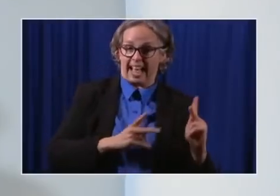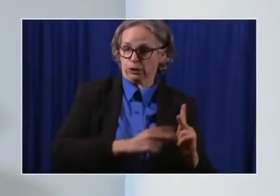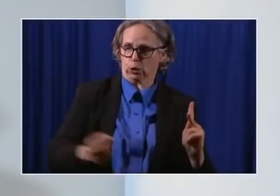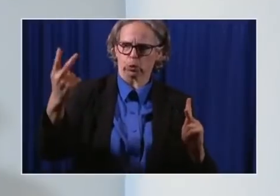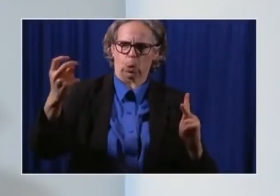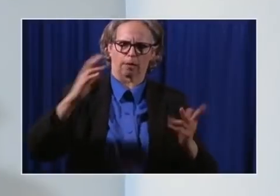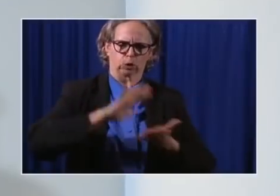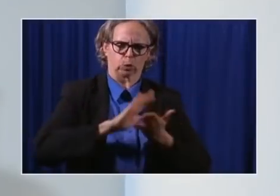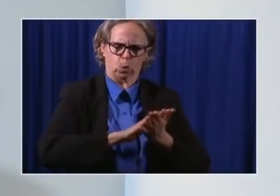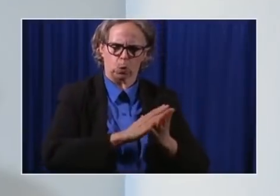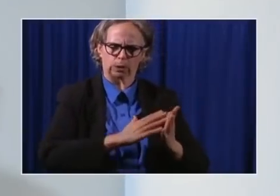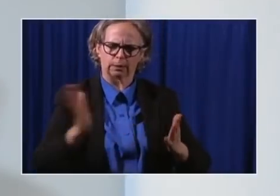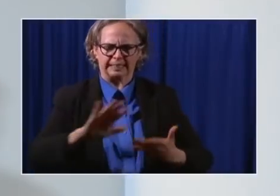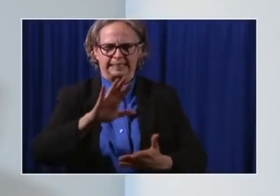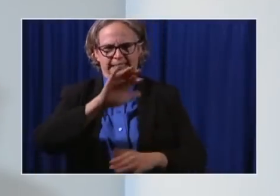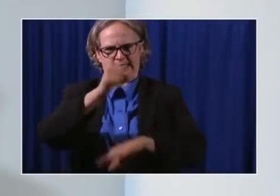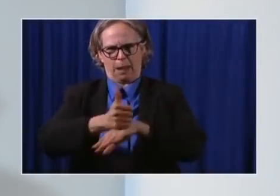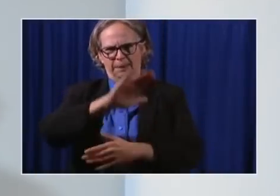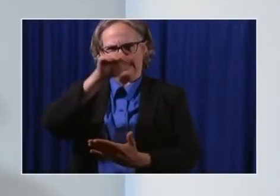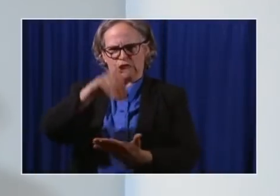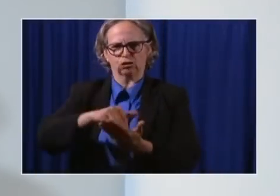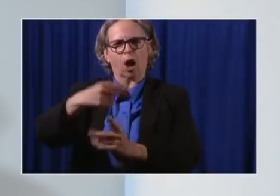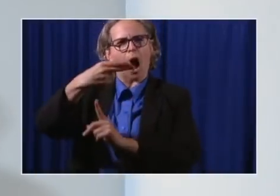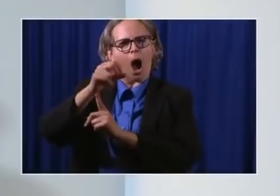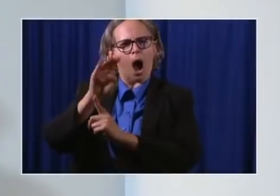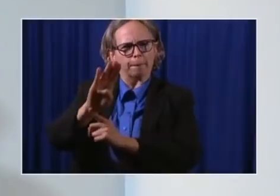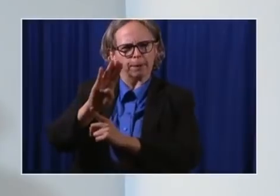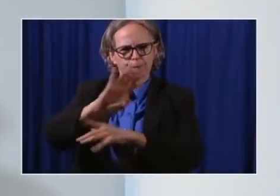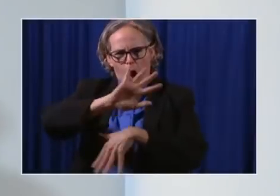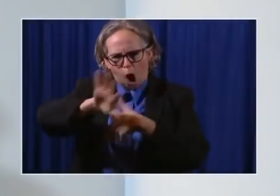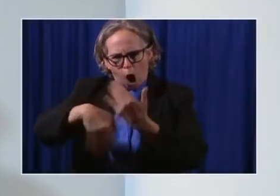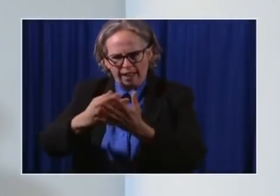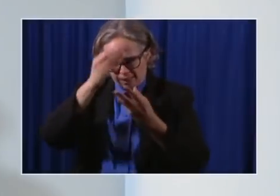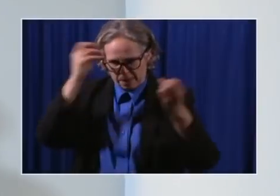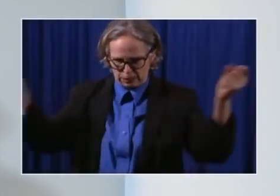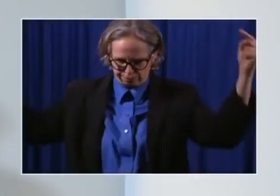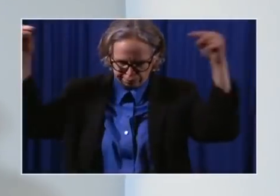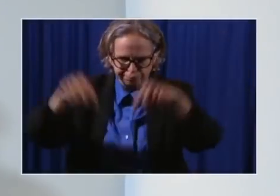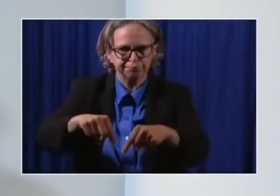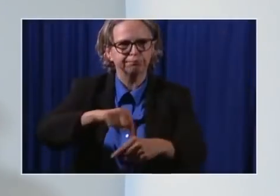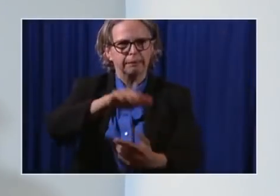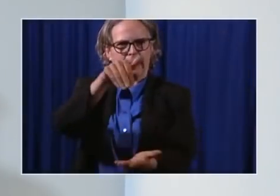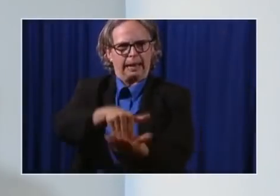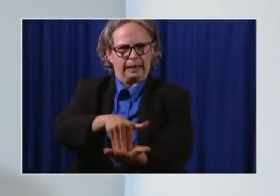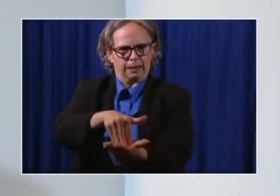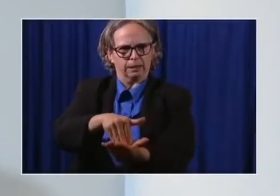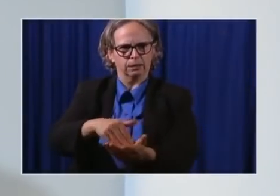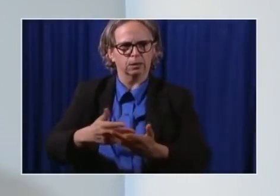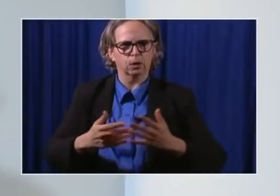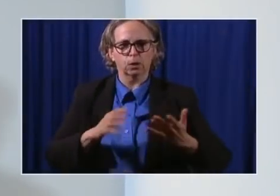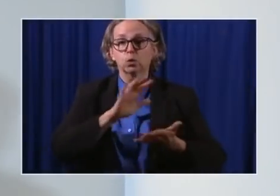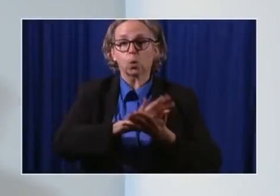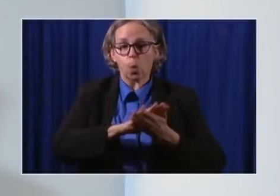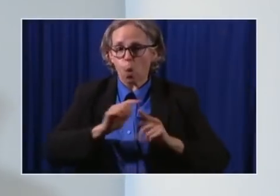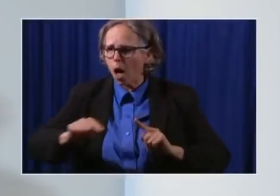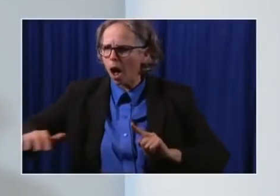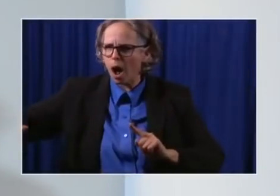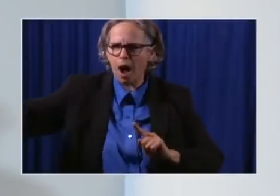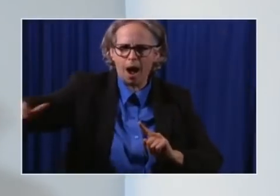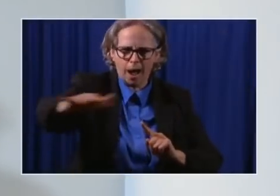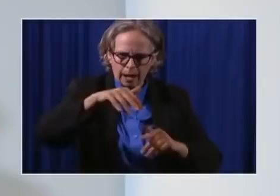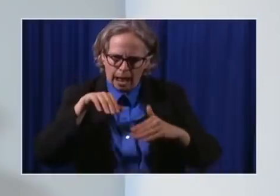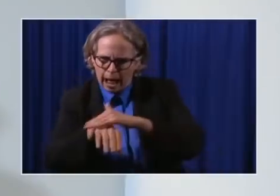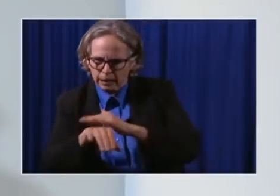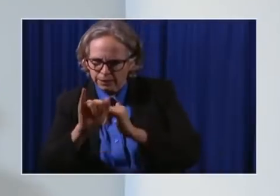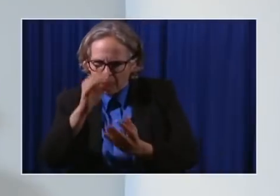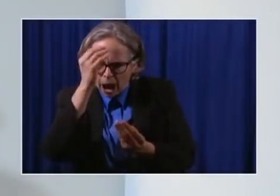this information. Once we get those responses, they will be immediately posted, and we expect them very soon. We'll post them as soon as